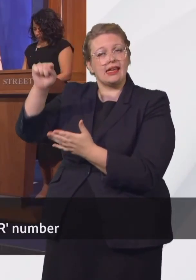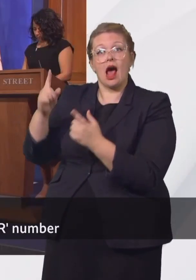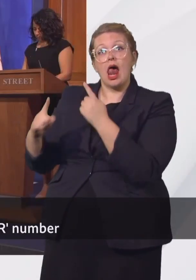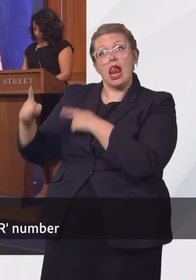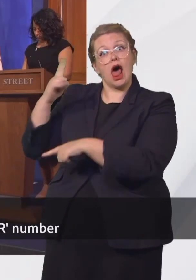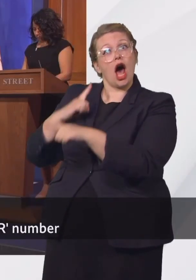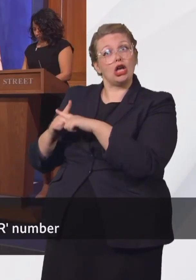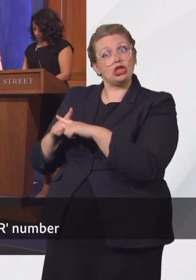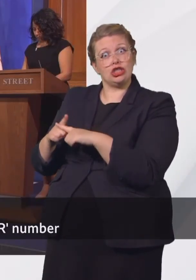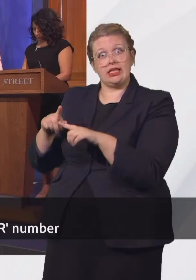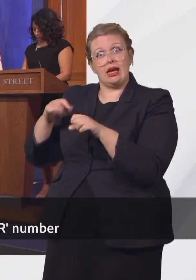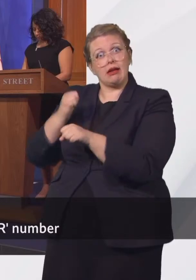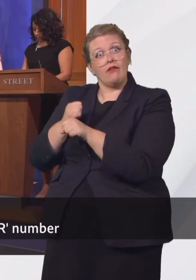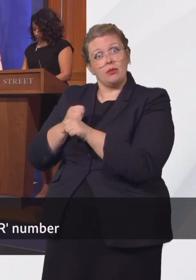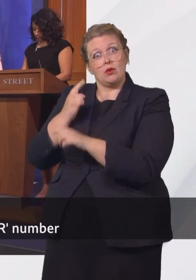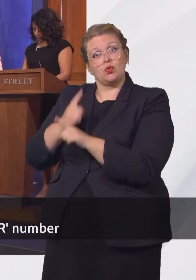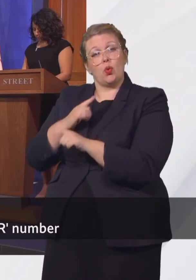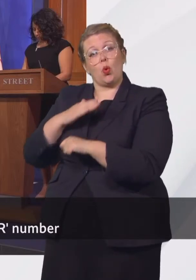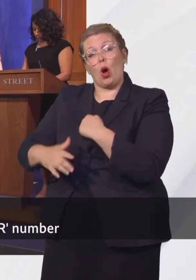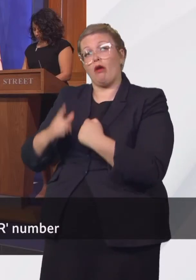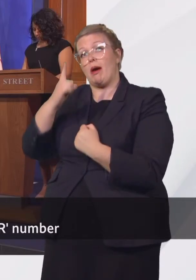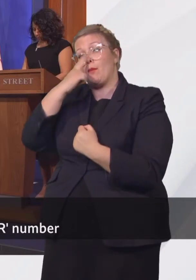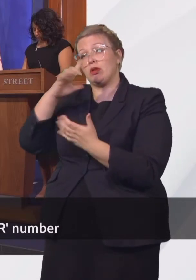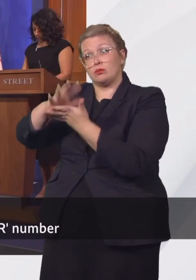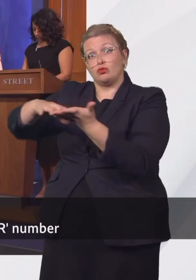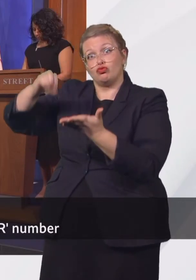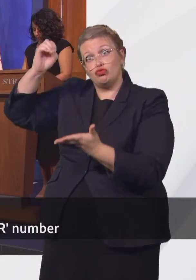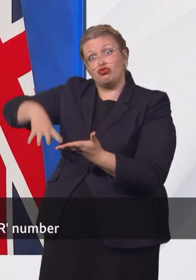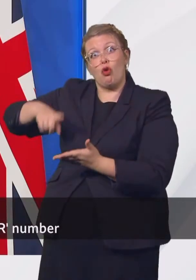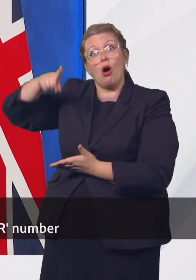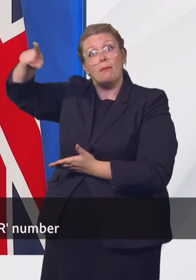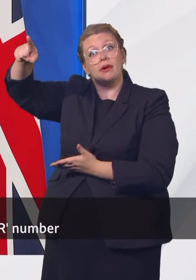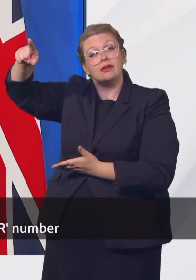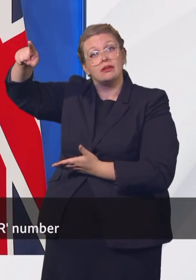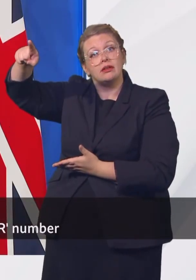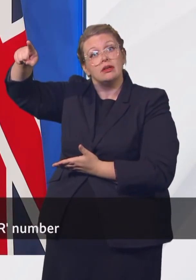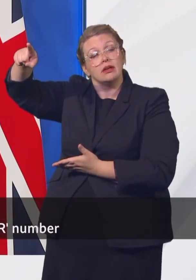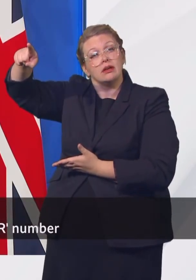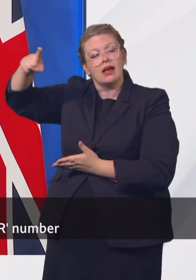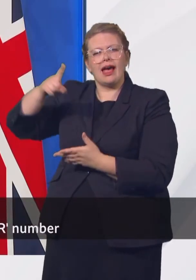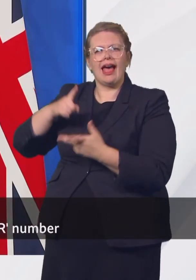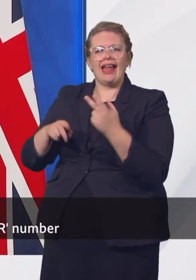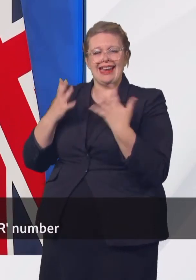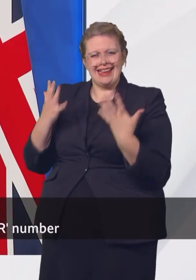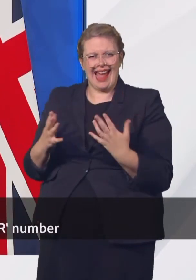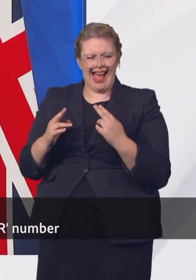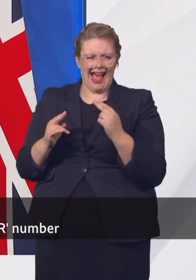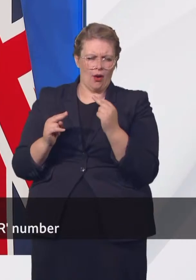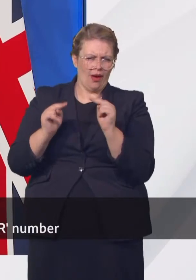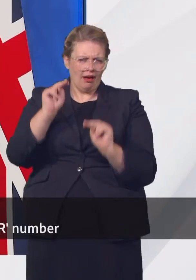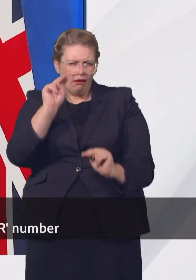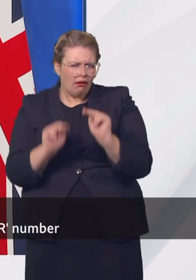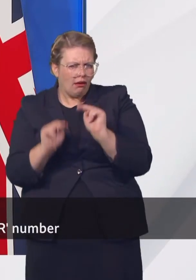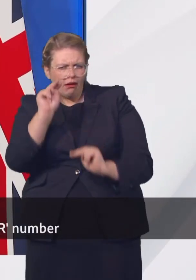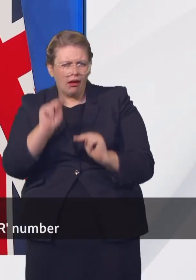first question and then ask JVT to answer the second question. And I think we'll give the third one a miss.